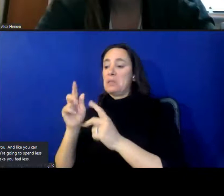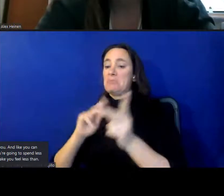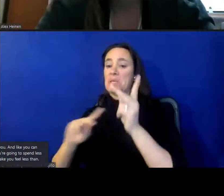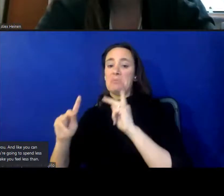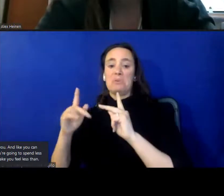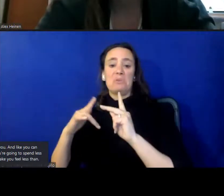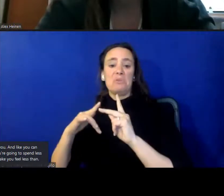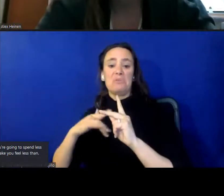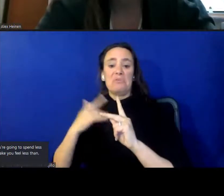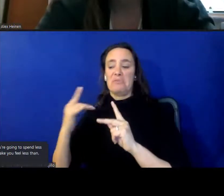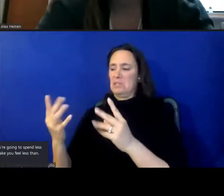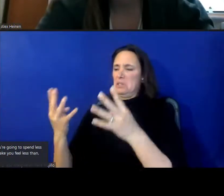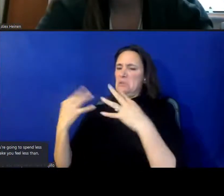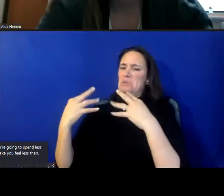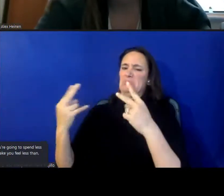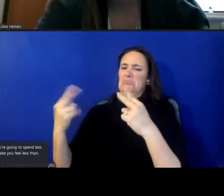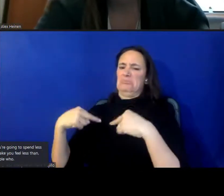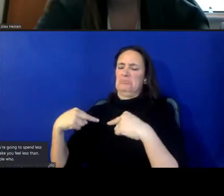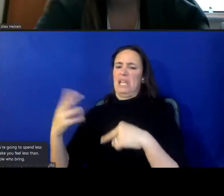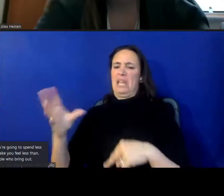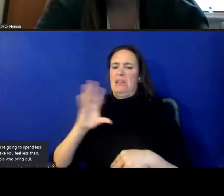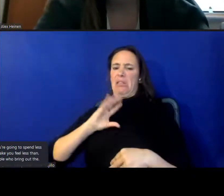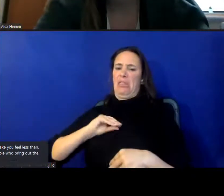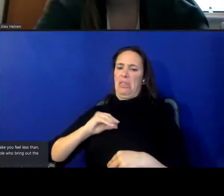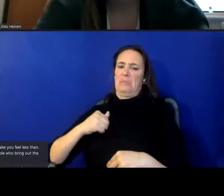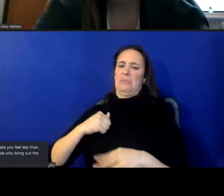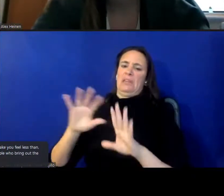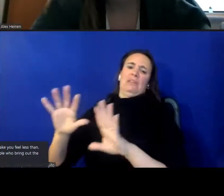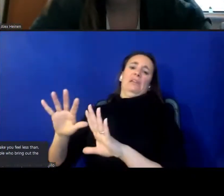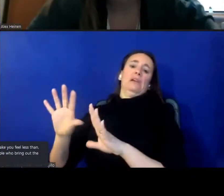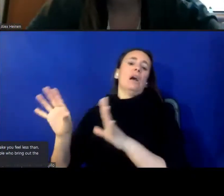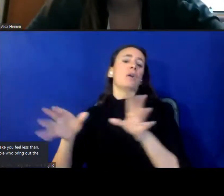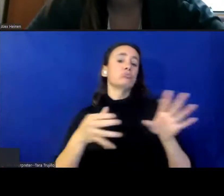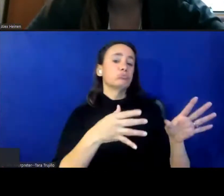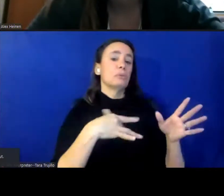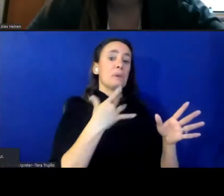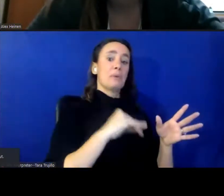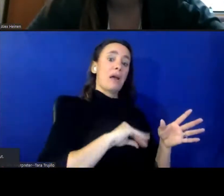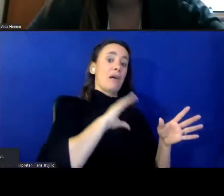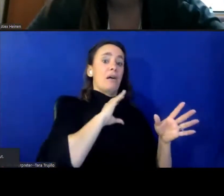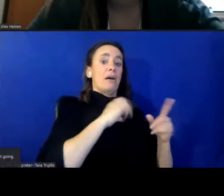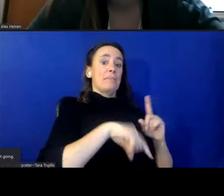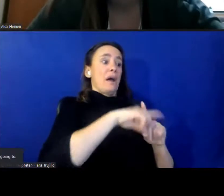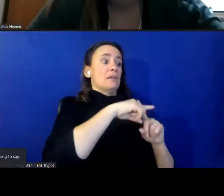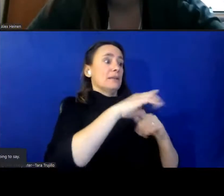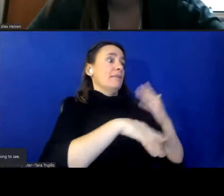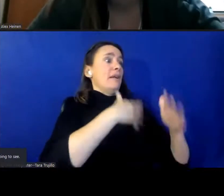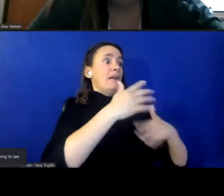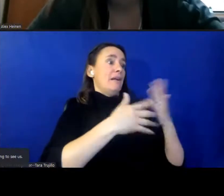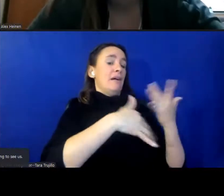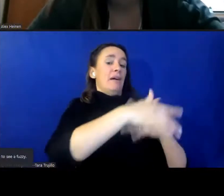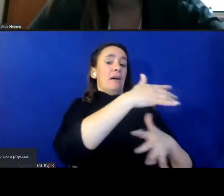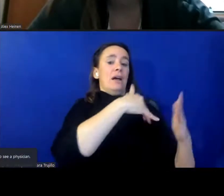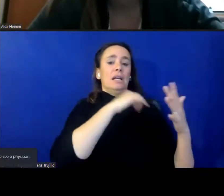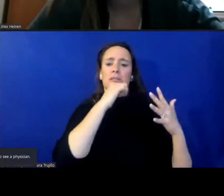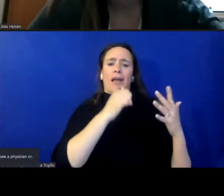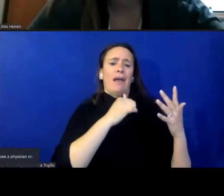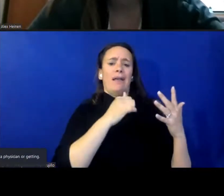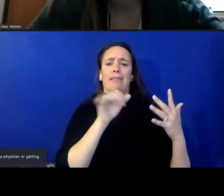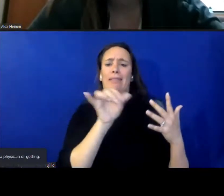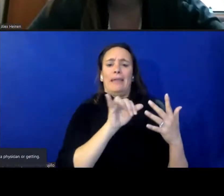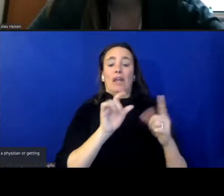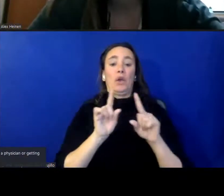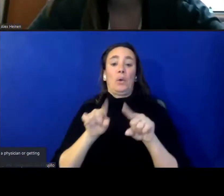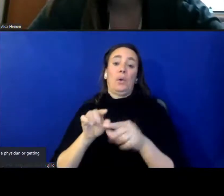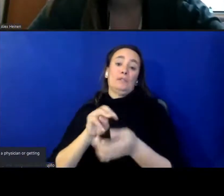than and more time with people who bring out the best in you. And that's not about going to see a physician or getting the